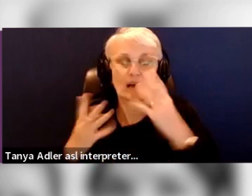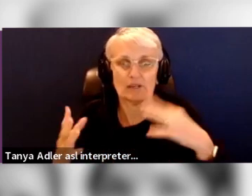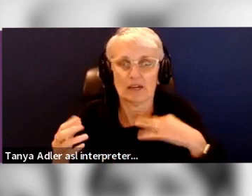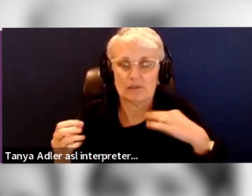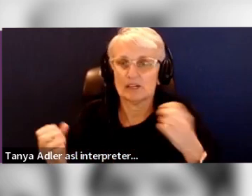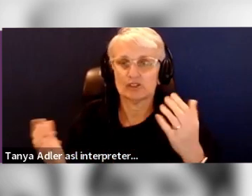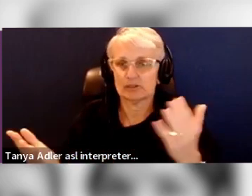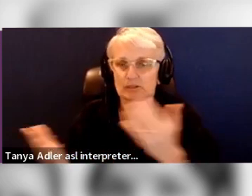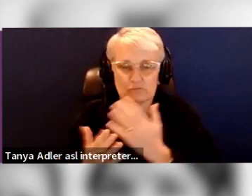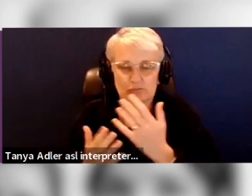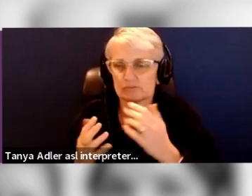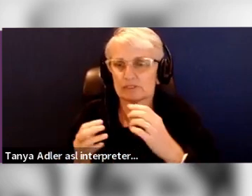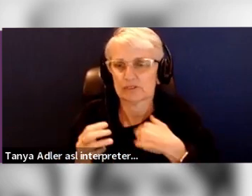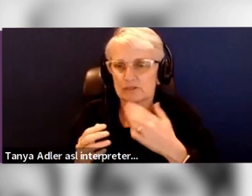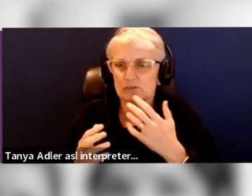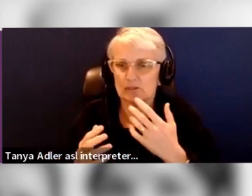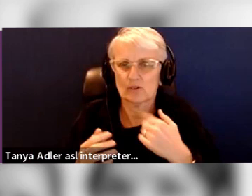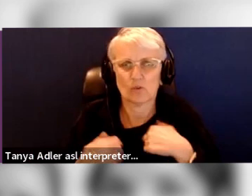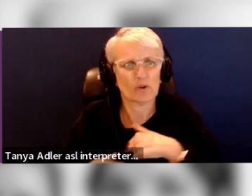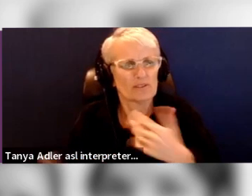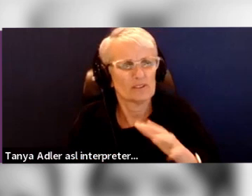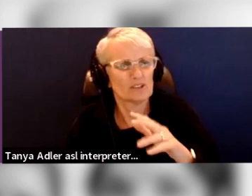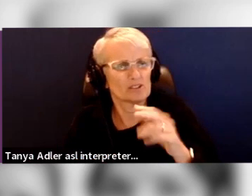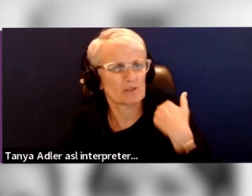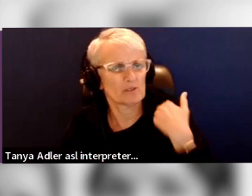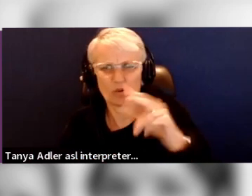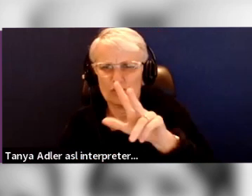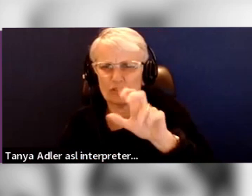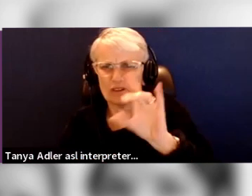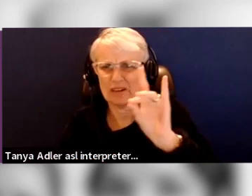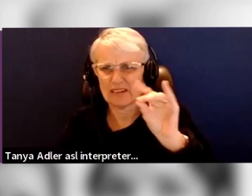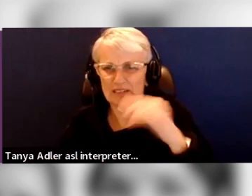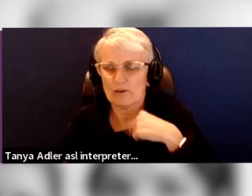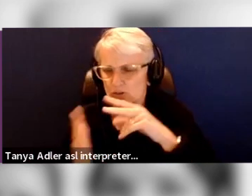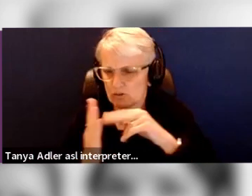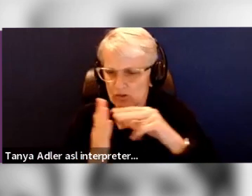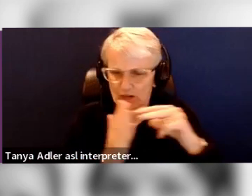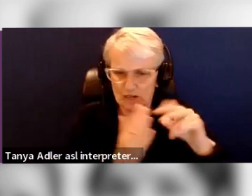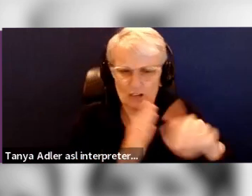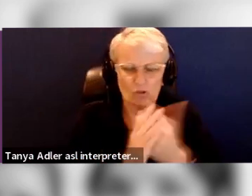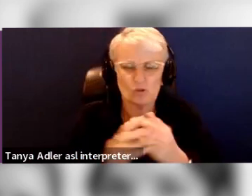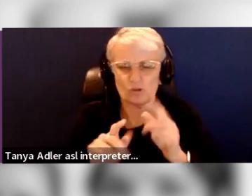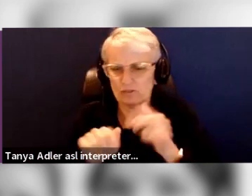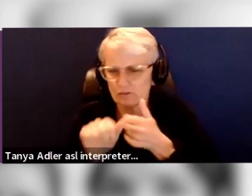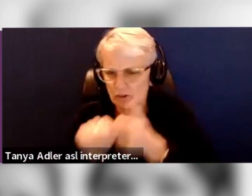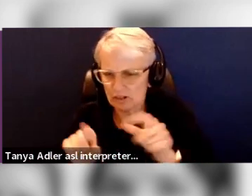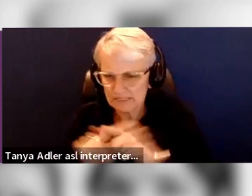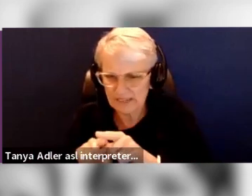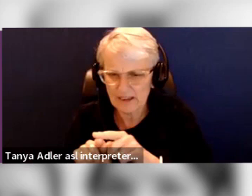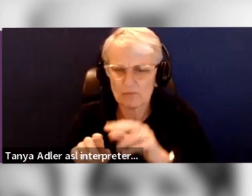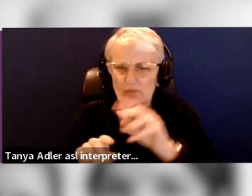applications we receive. So we received about 380 last time. We had to review them all based on the same rubric, so we do need some